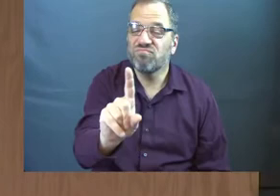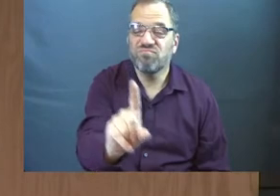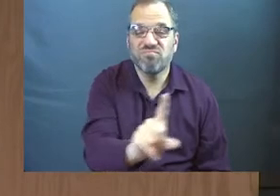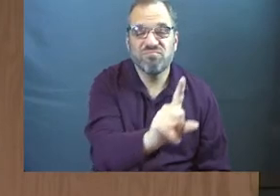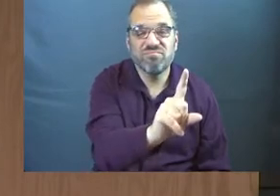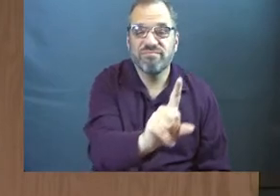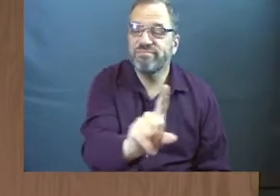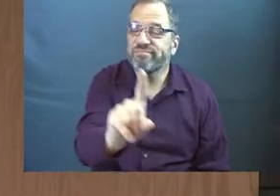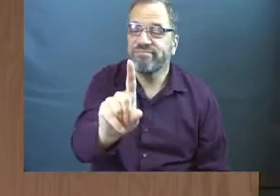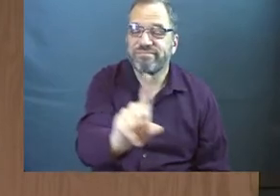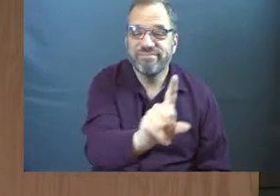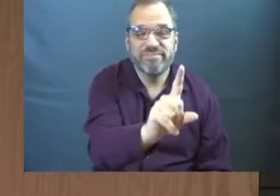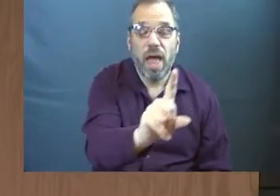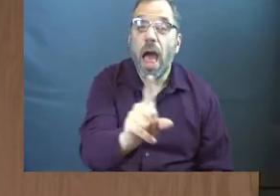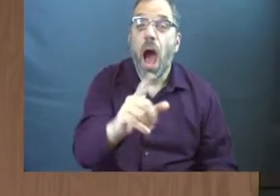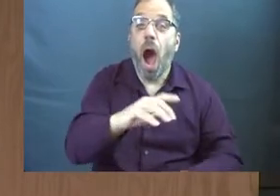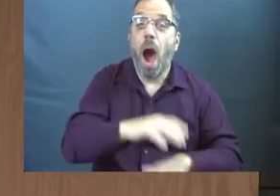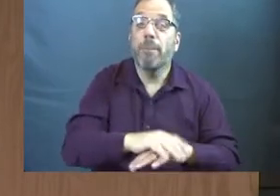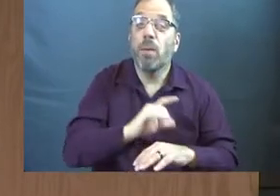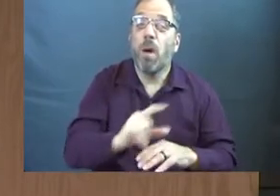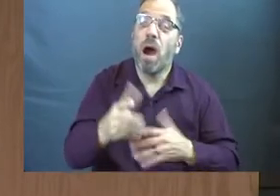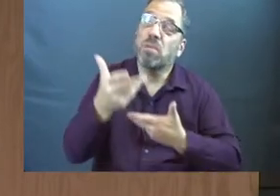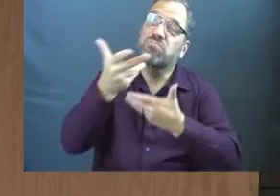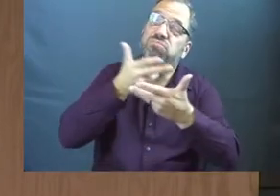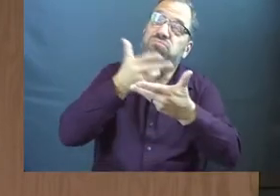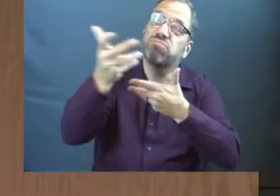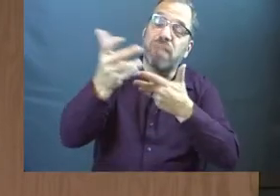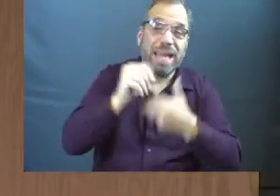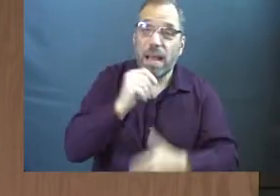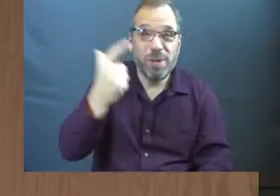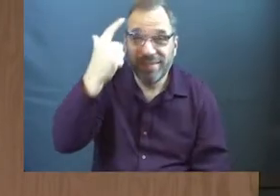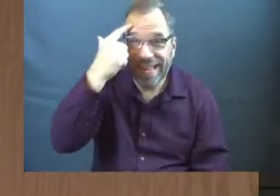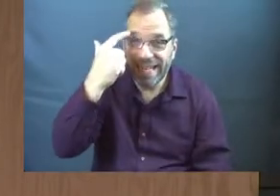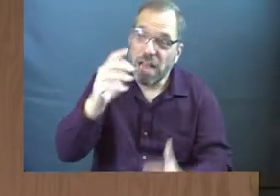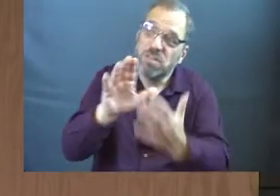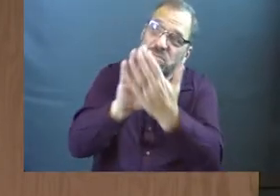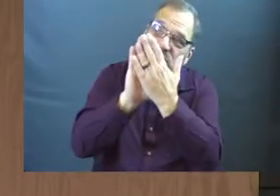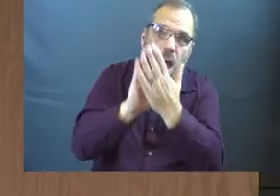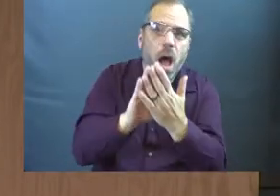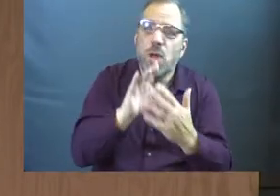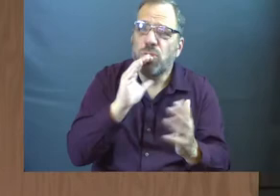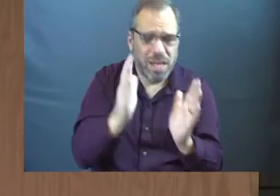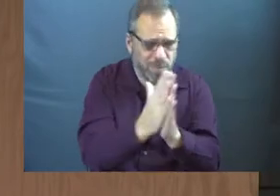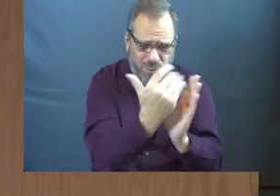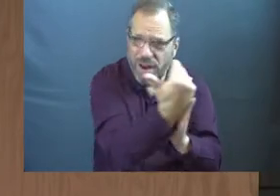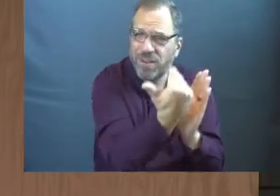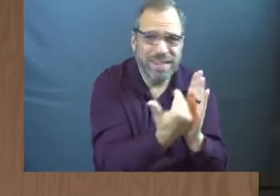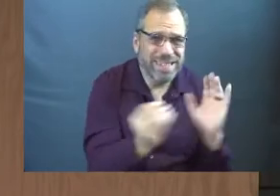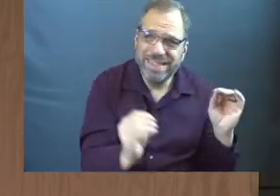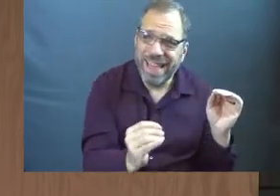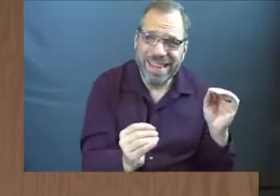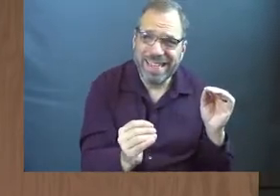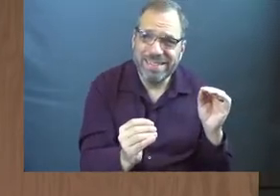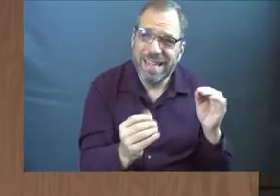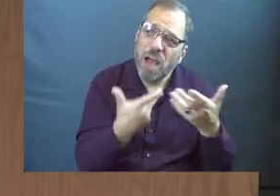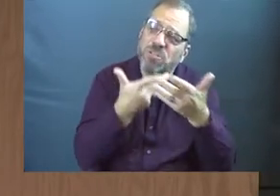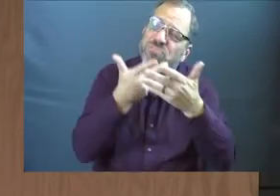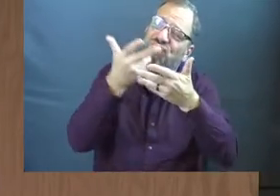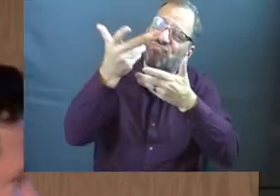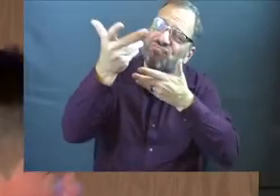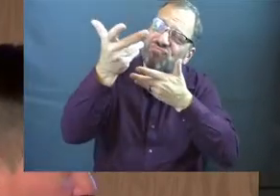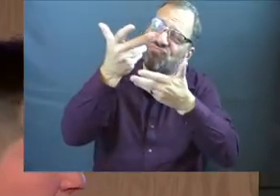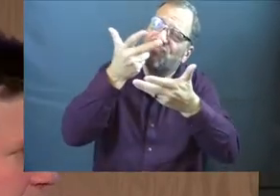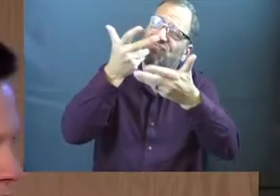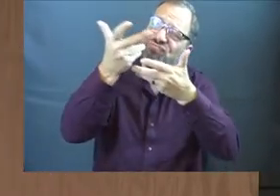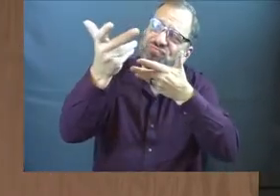noticed I was just talking to God on the walk, and I wasn't even thinking about it. And I had no prayer list with me that I was accomplishing. I